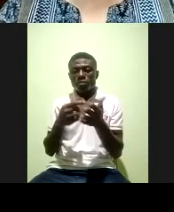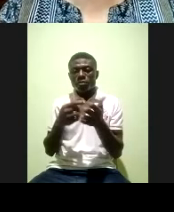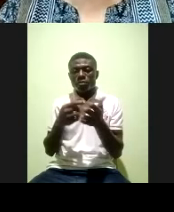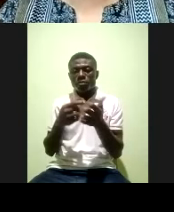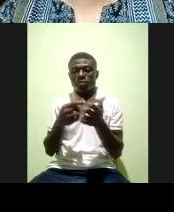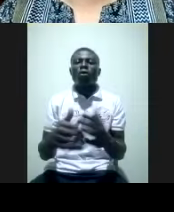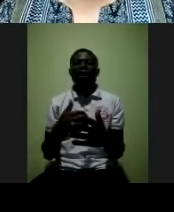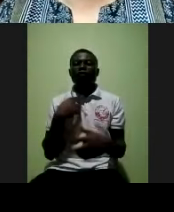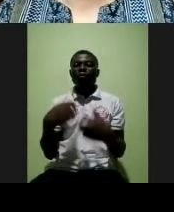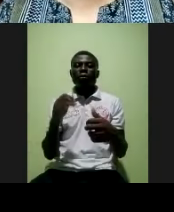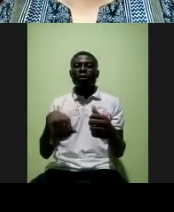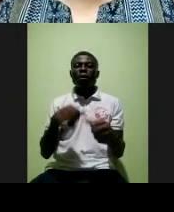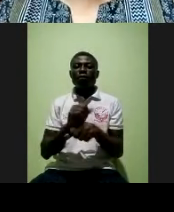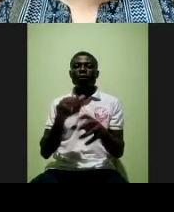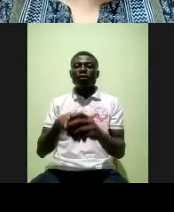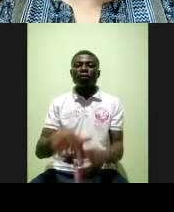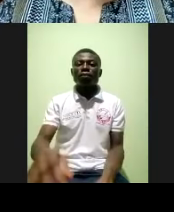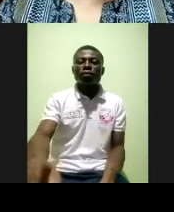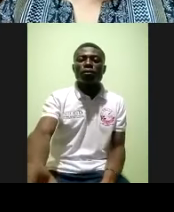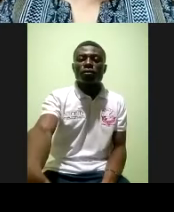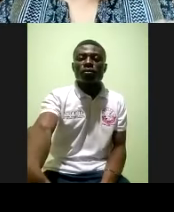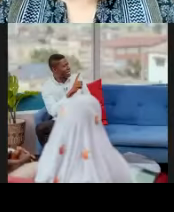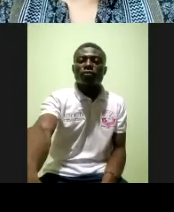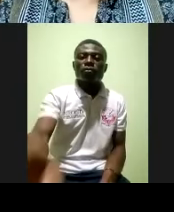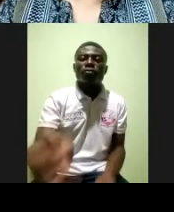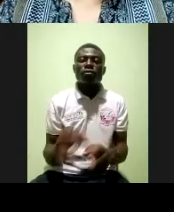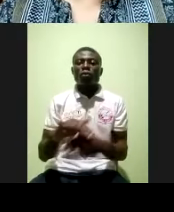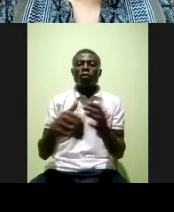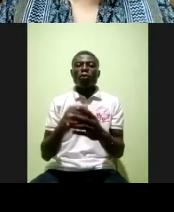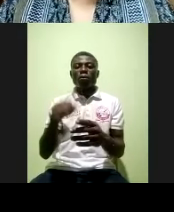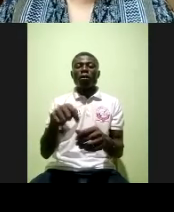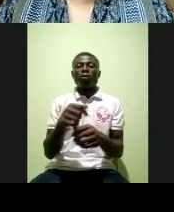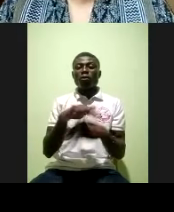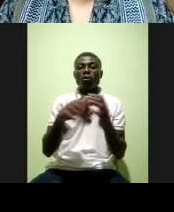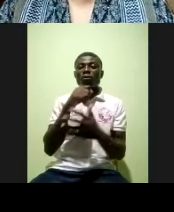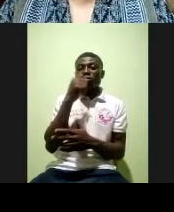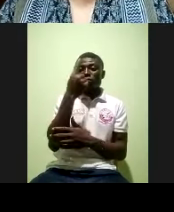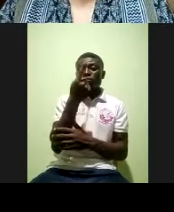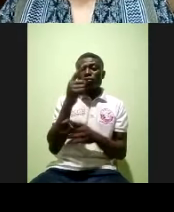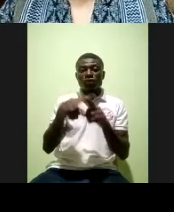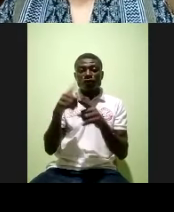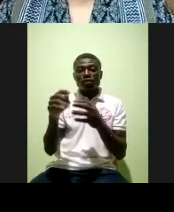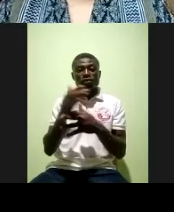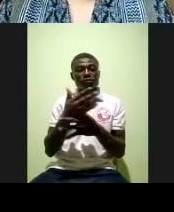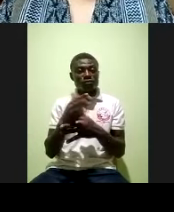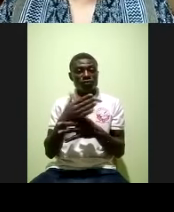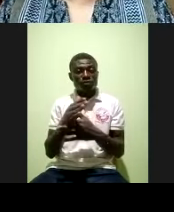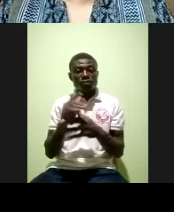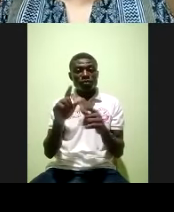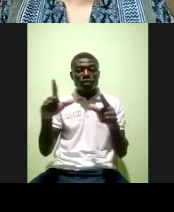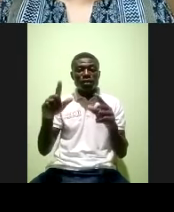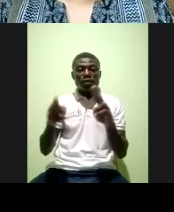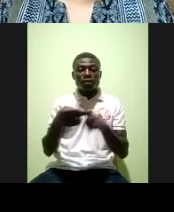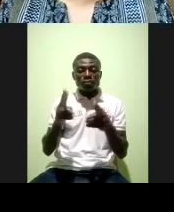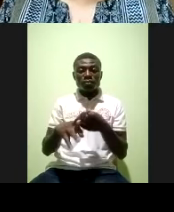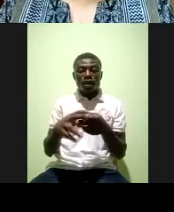and 56 underneath. And they don't understand the difference between the larger number or the smaller